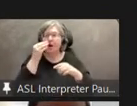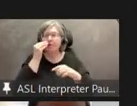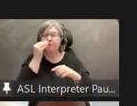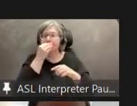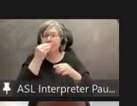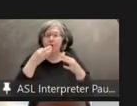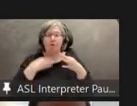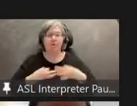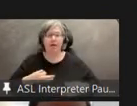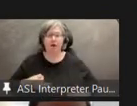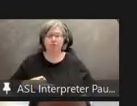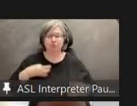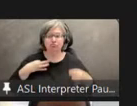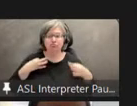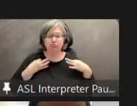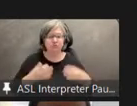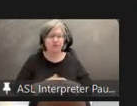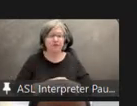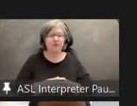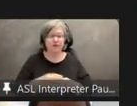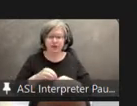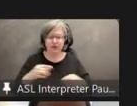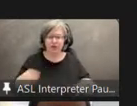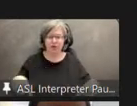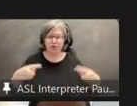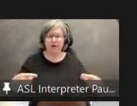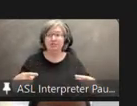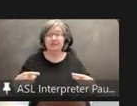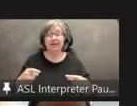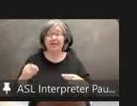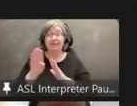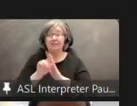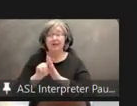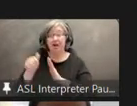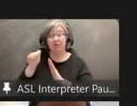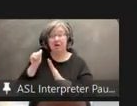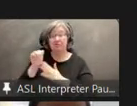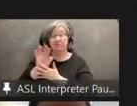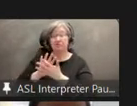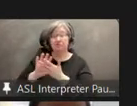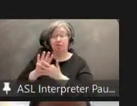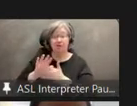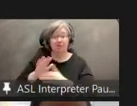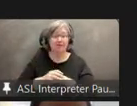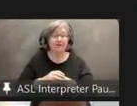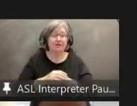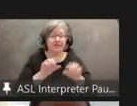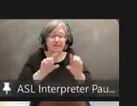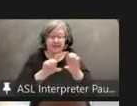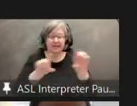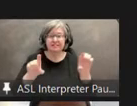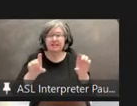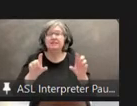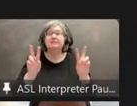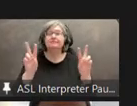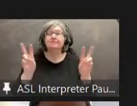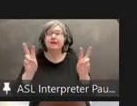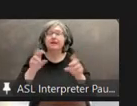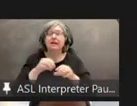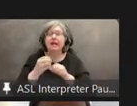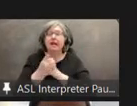blouse. In her wheelchair with a blurred background. Underneath her pictures, it says, "In loving memory of Judy